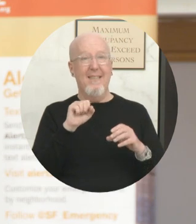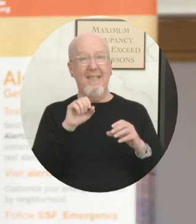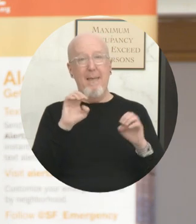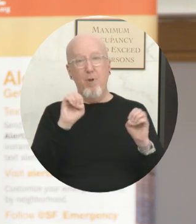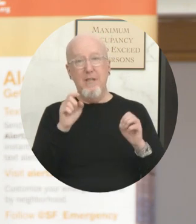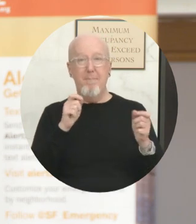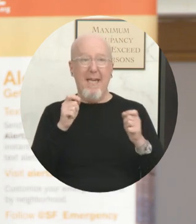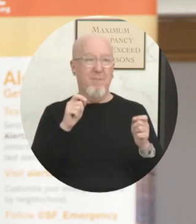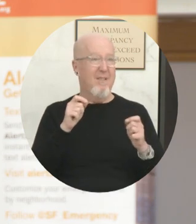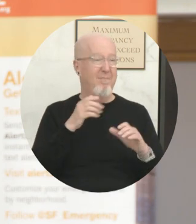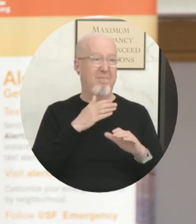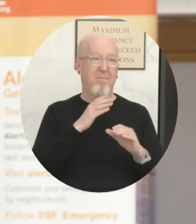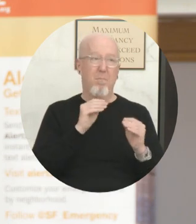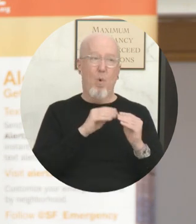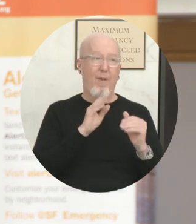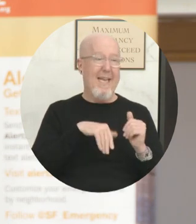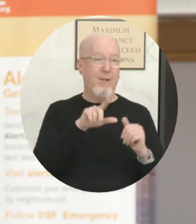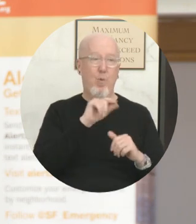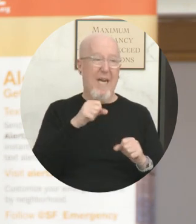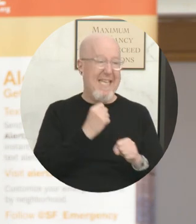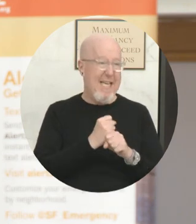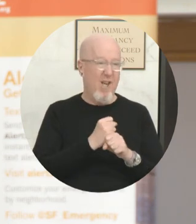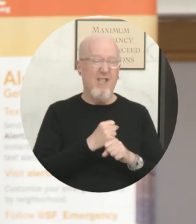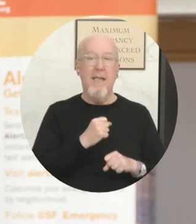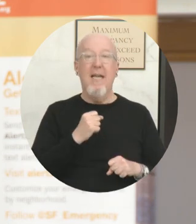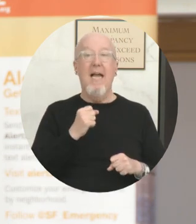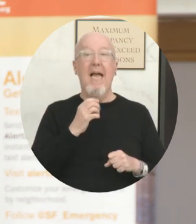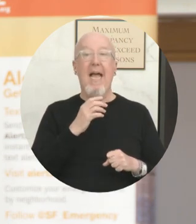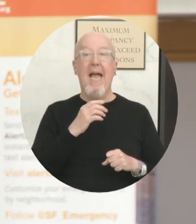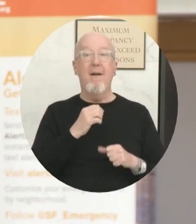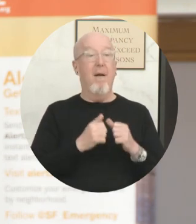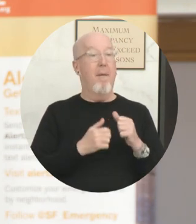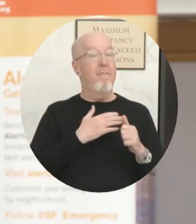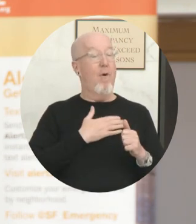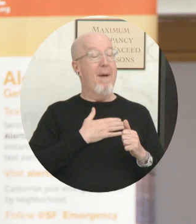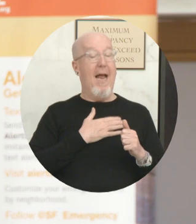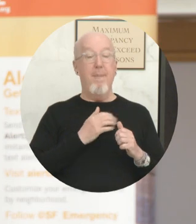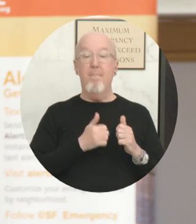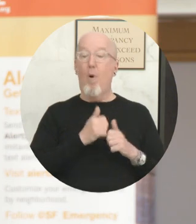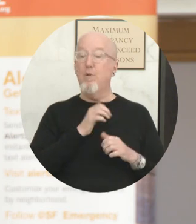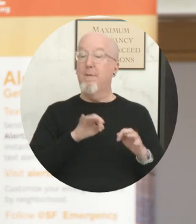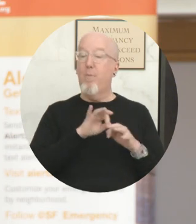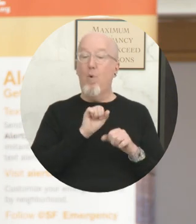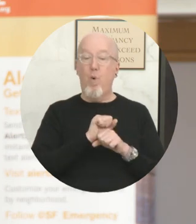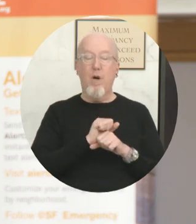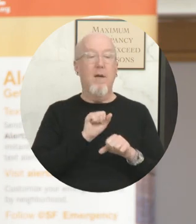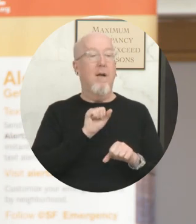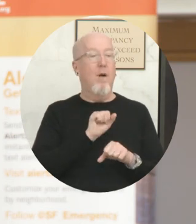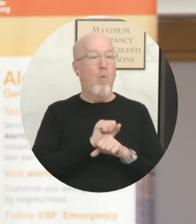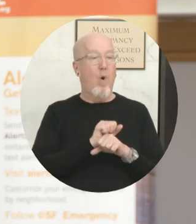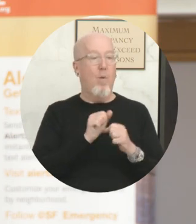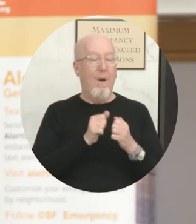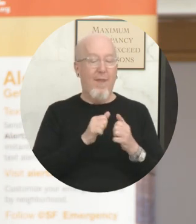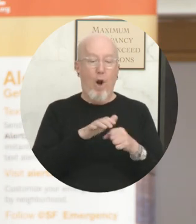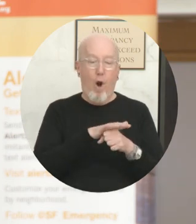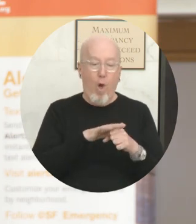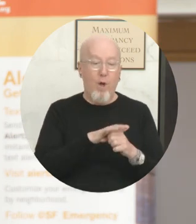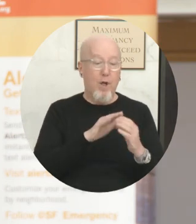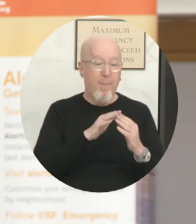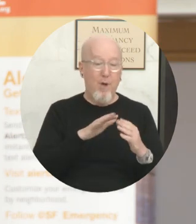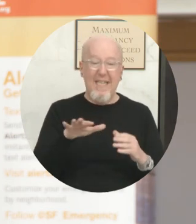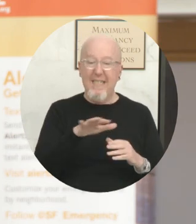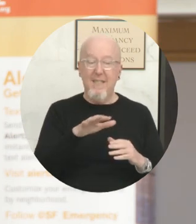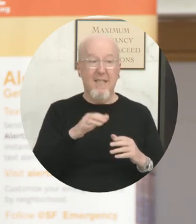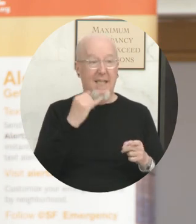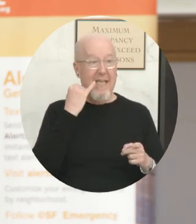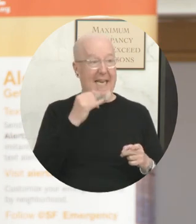And the most important thing that I do is working with our organizations and our local communities. So if your